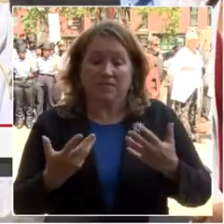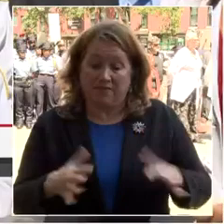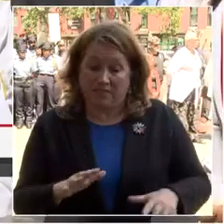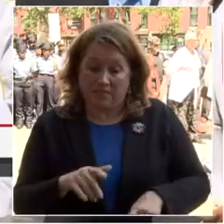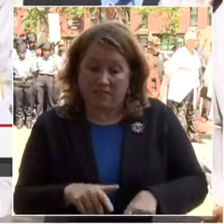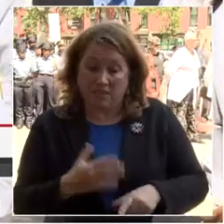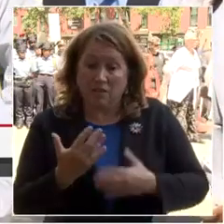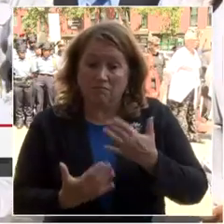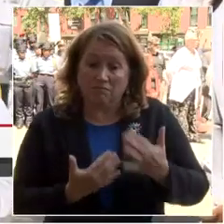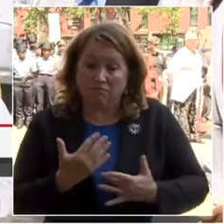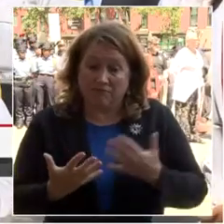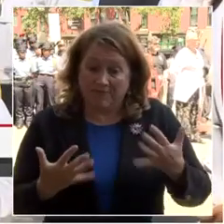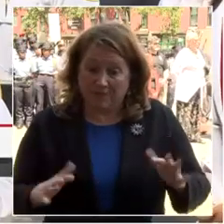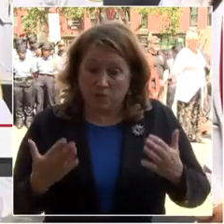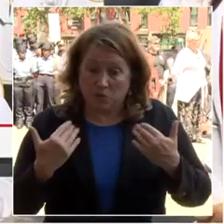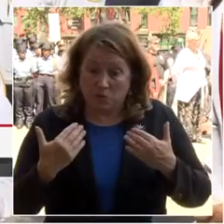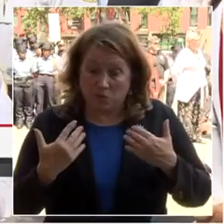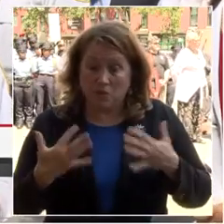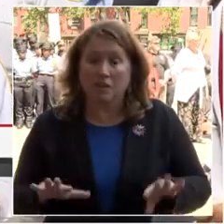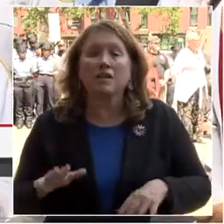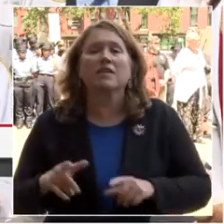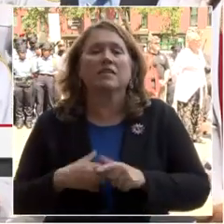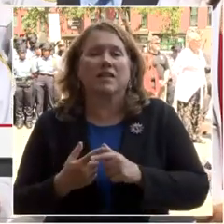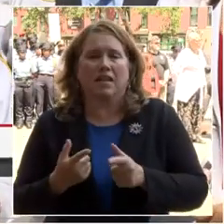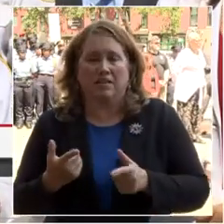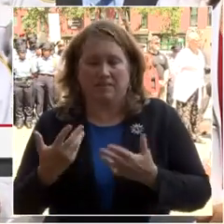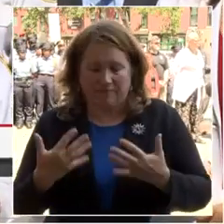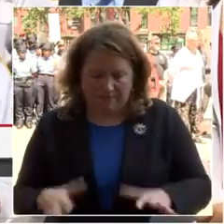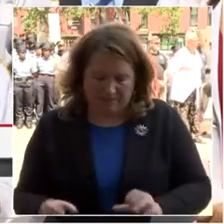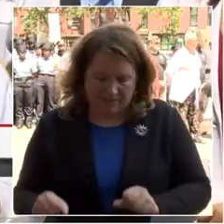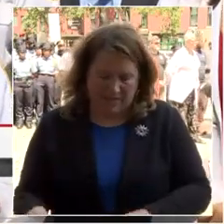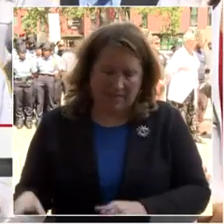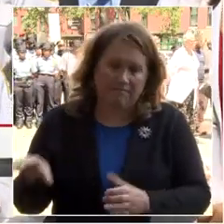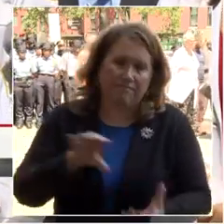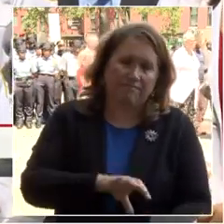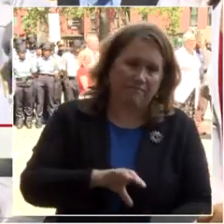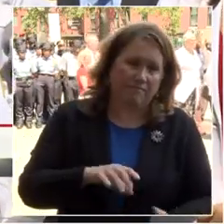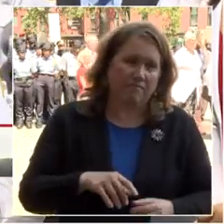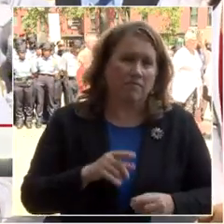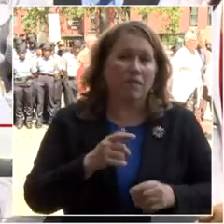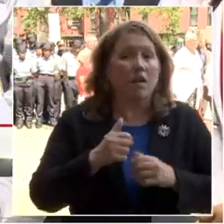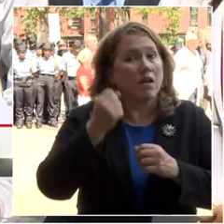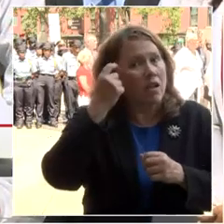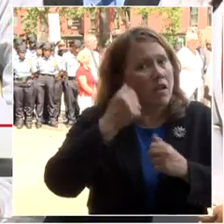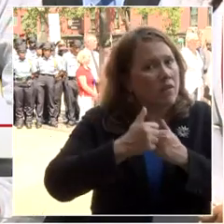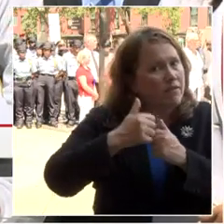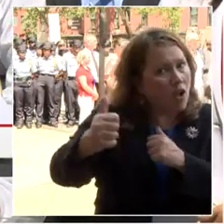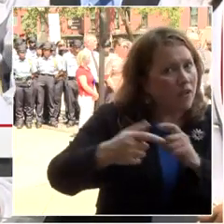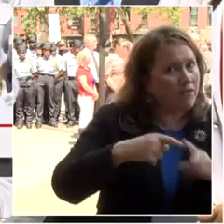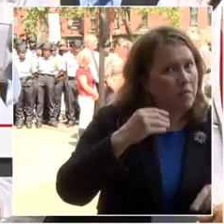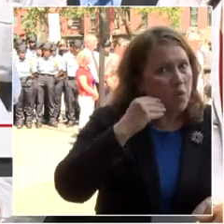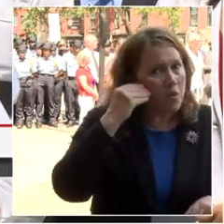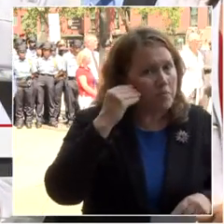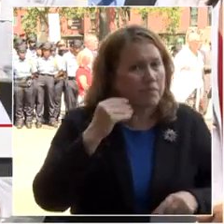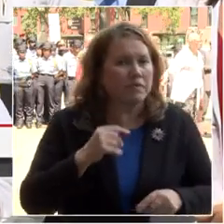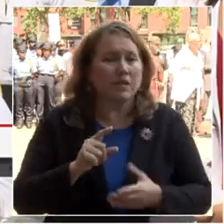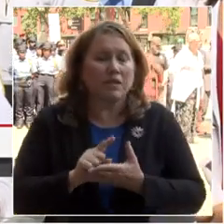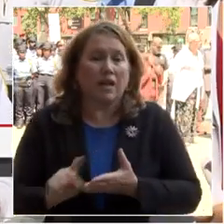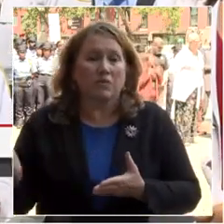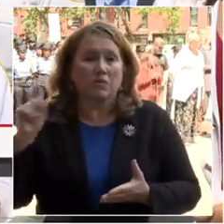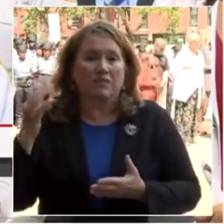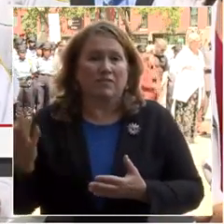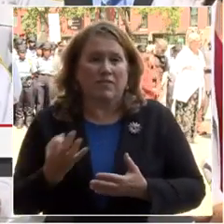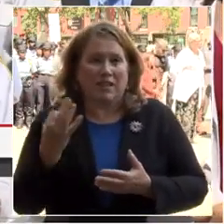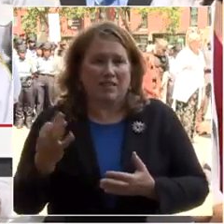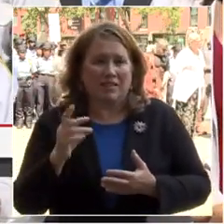your home, garage, or any other combustibles. When the thermometer rises, so do the calls to 911. Last Friday, DC Fire and EMS saw its